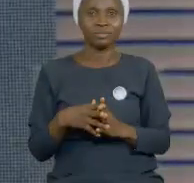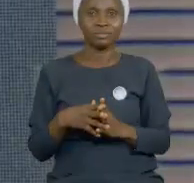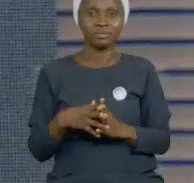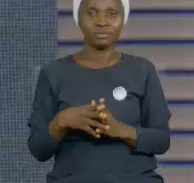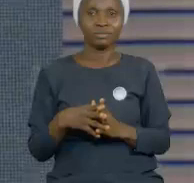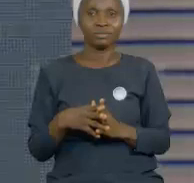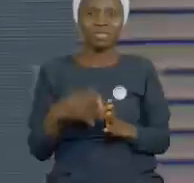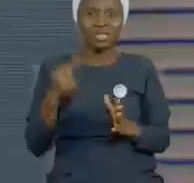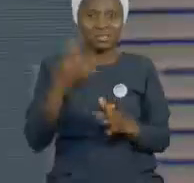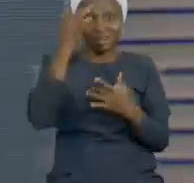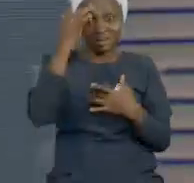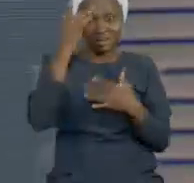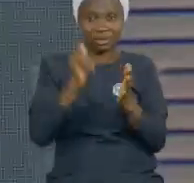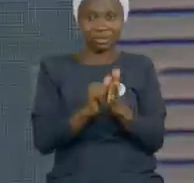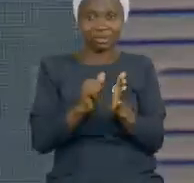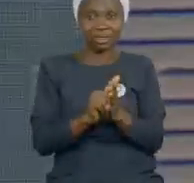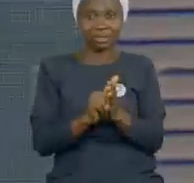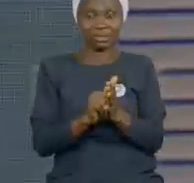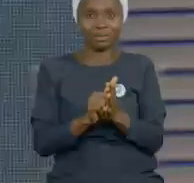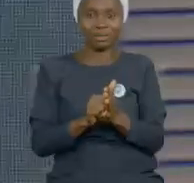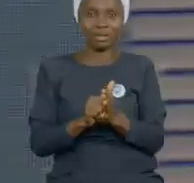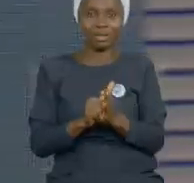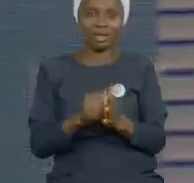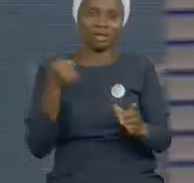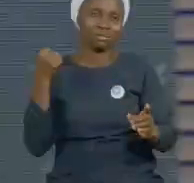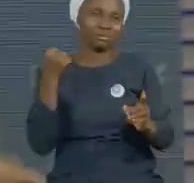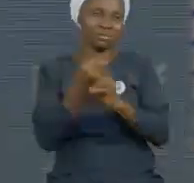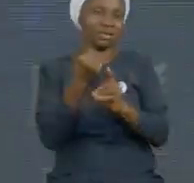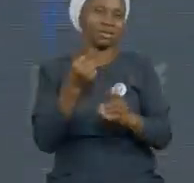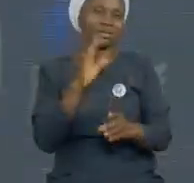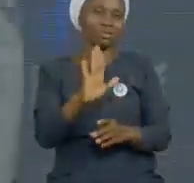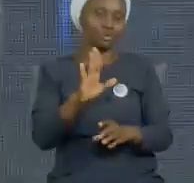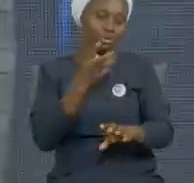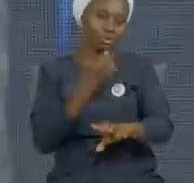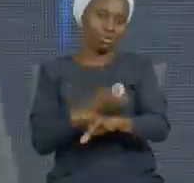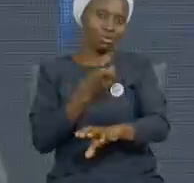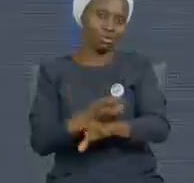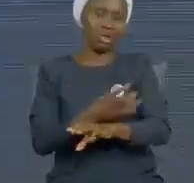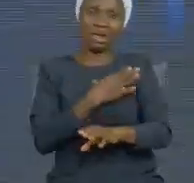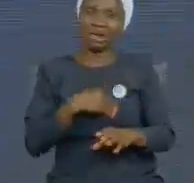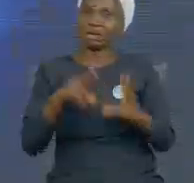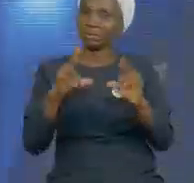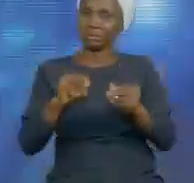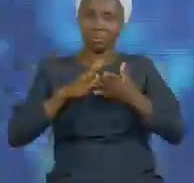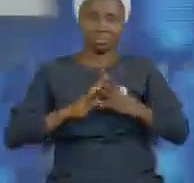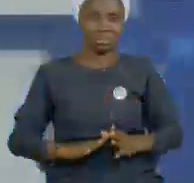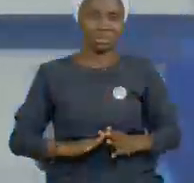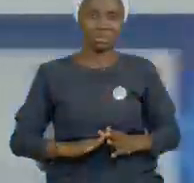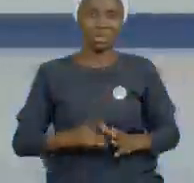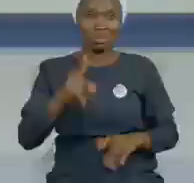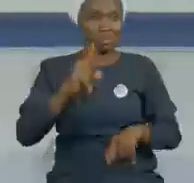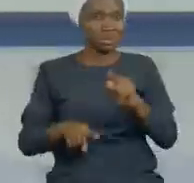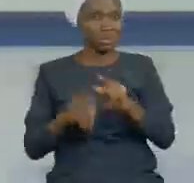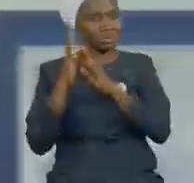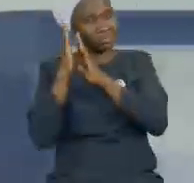The sickness that attacks your bone. And there's no peace. You cannot lie down that side.